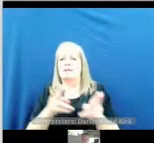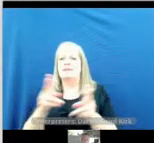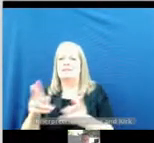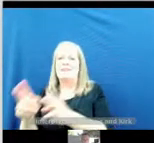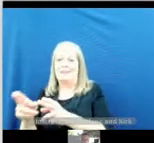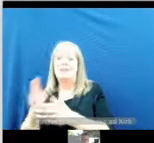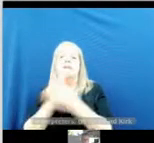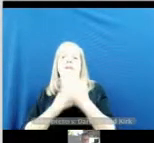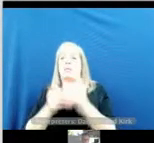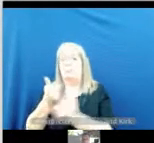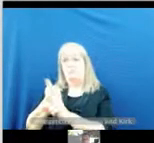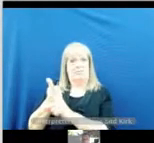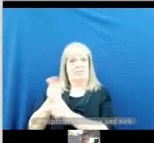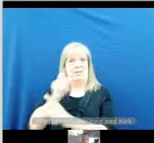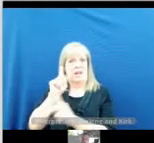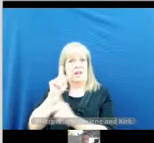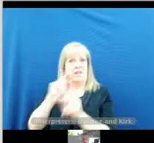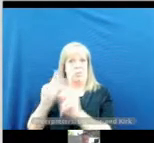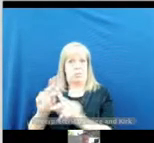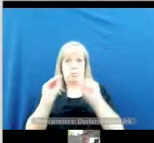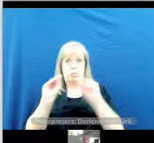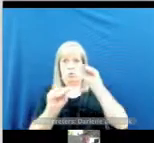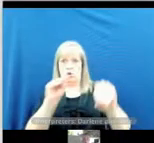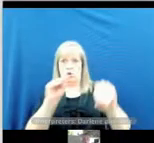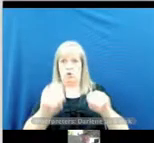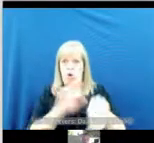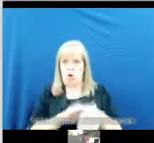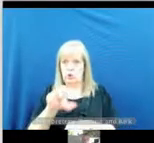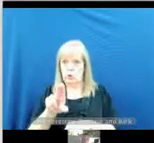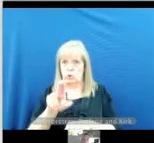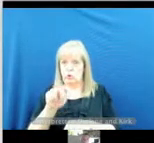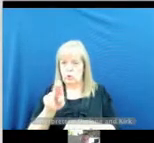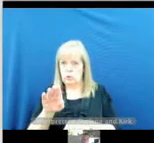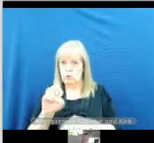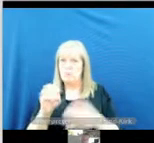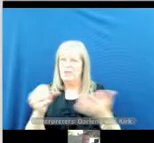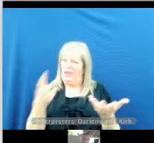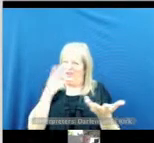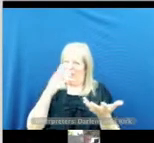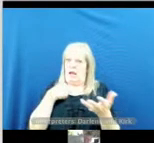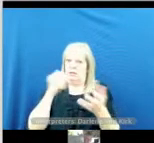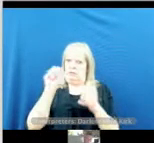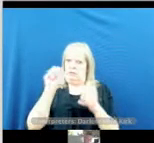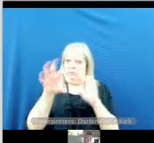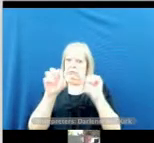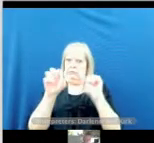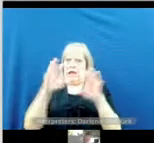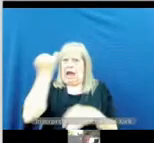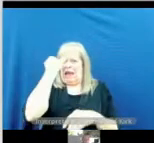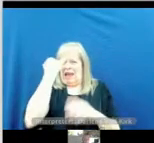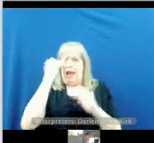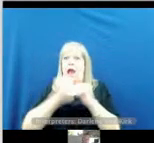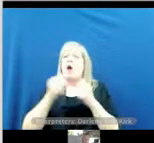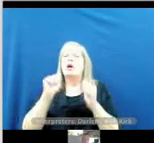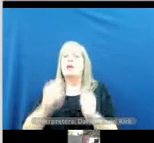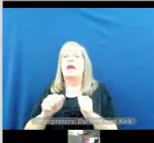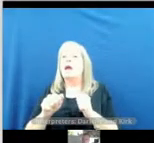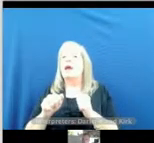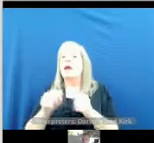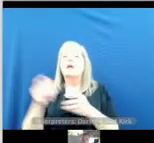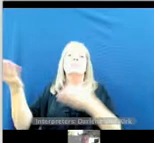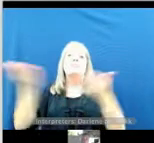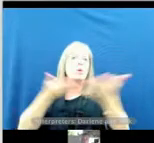people themselves. And so again, looking at no-cost ways to sort of bring deafblind people or deafblind